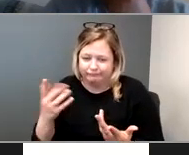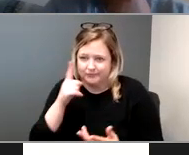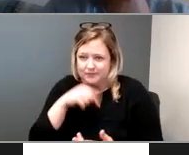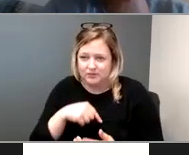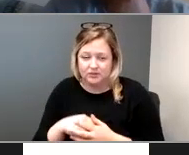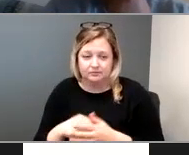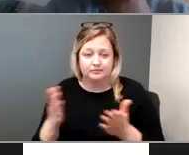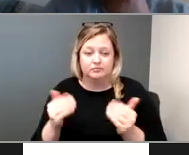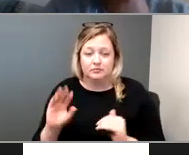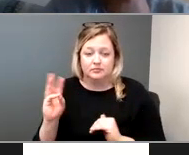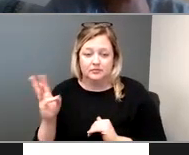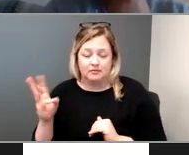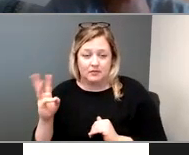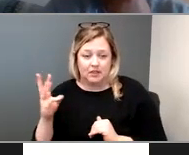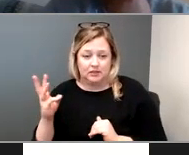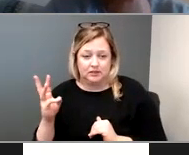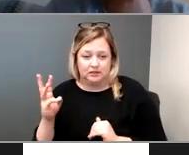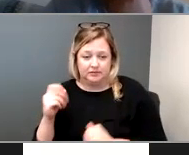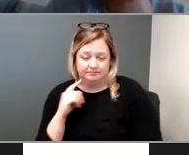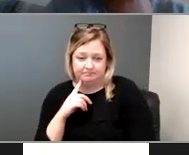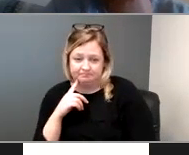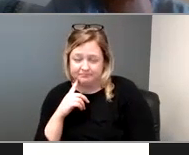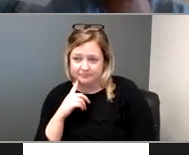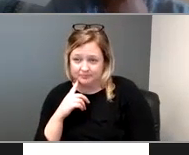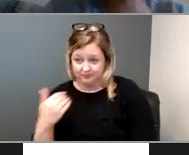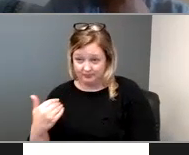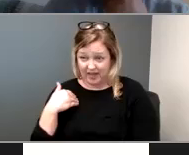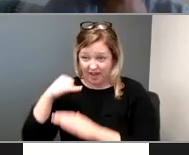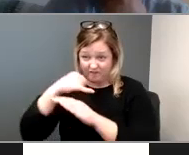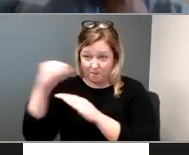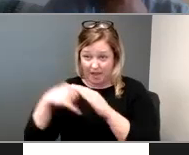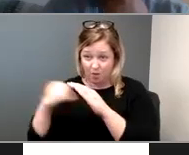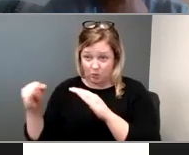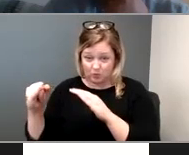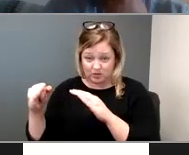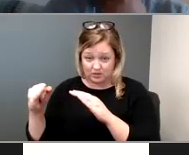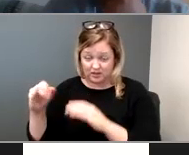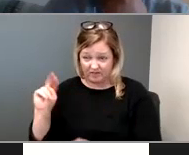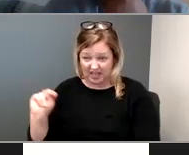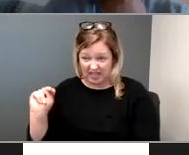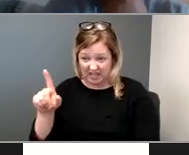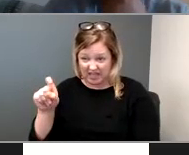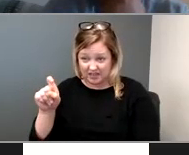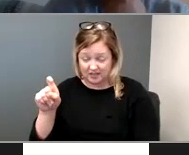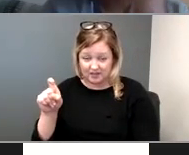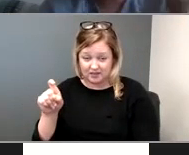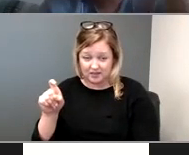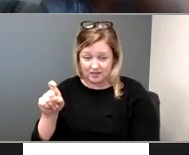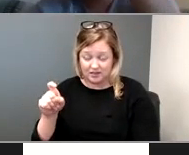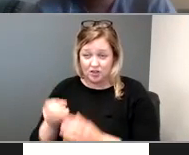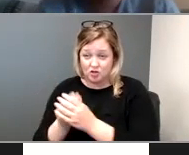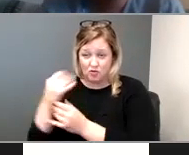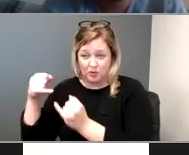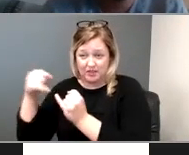of n. Is it bounded by n? True. N, it grows linearly, and both of these do not grow linearly.